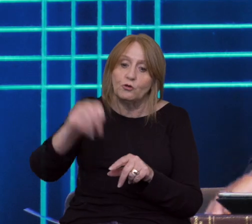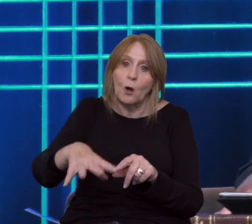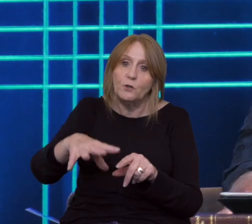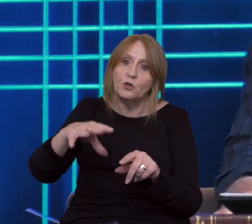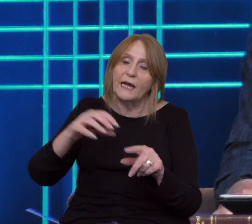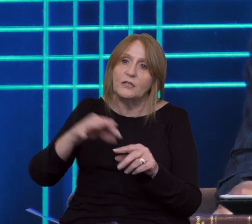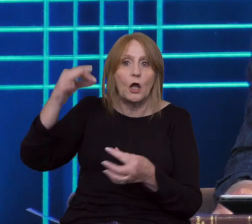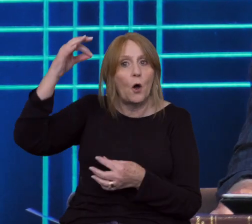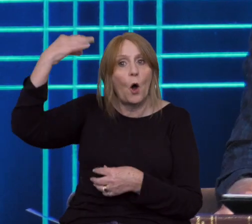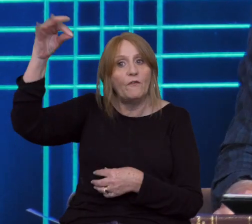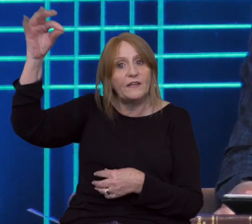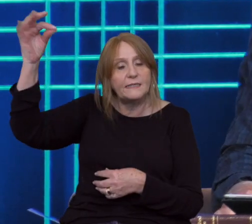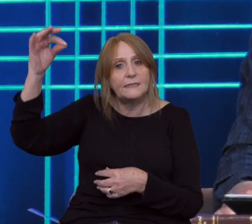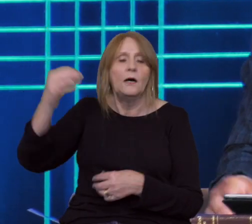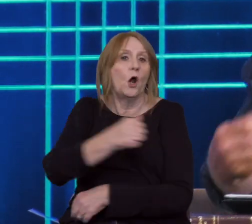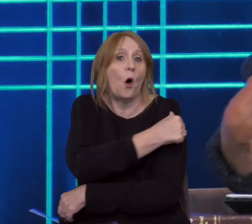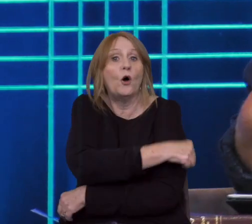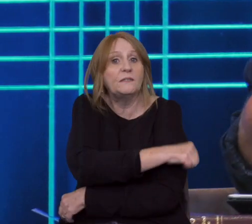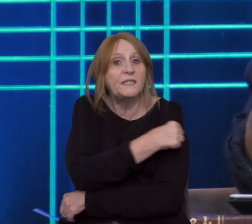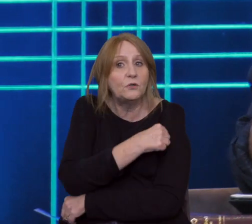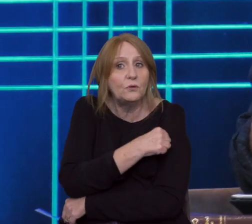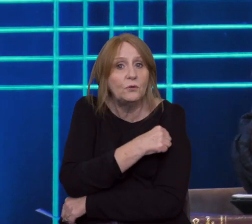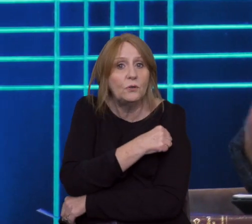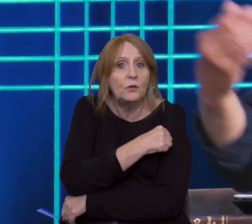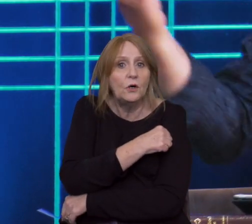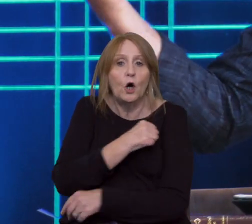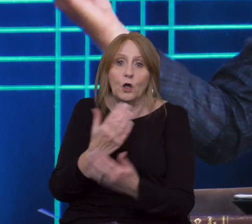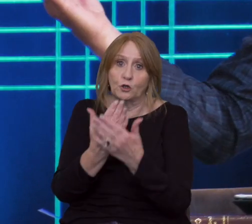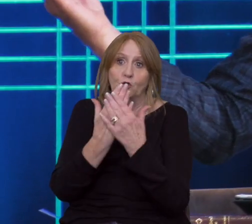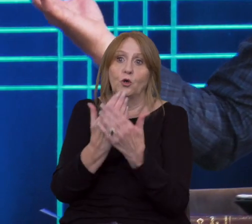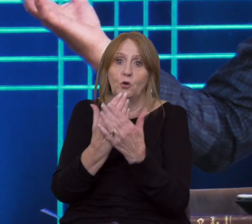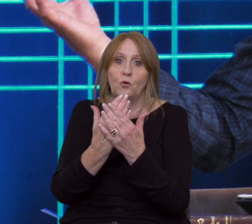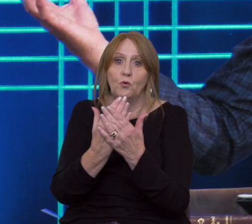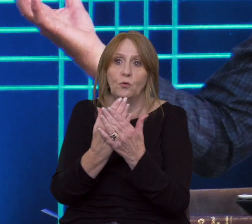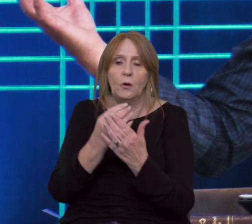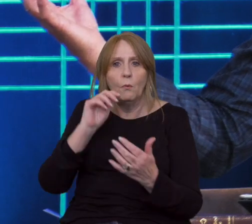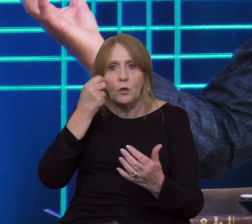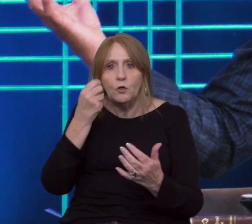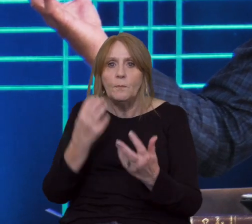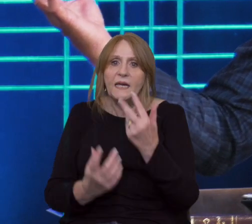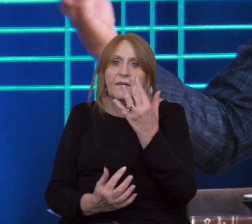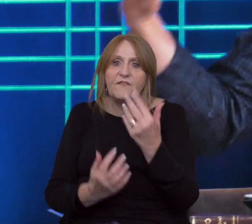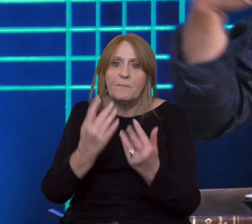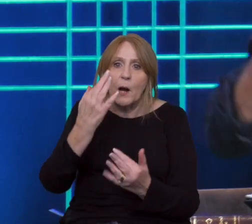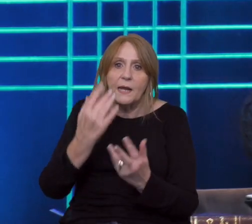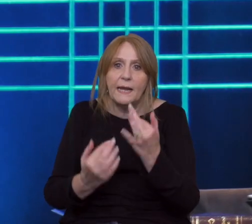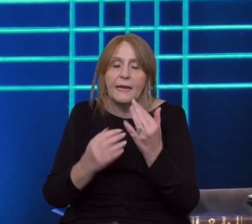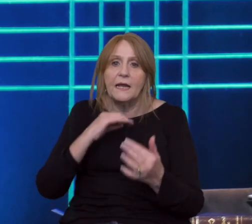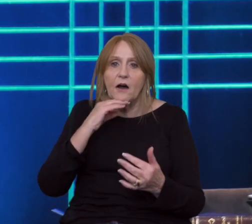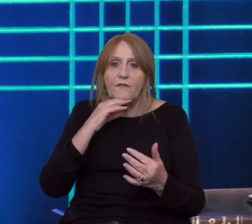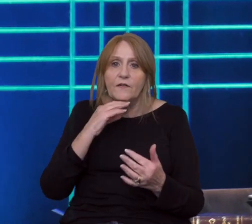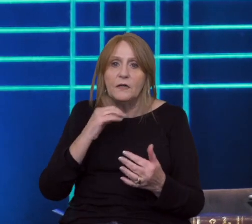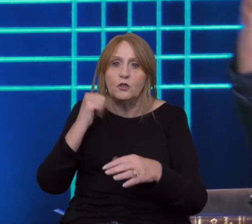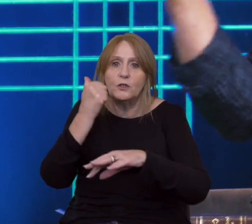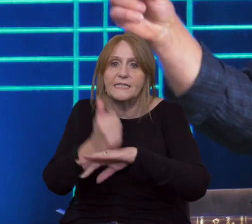into a hospital ward, would you be burning enough to set somebody else on fire? Would there be enough